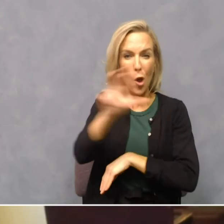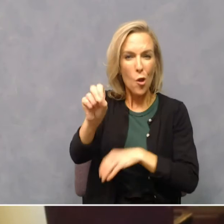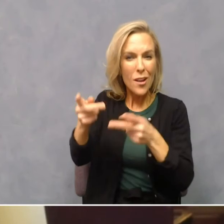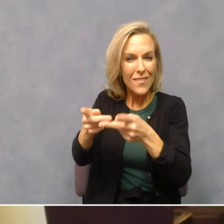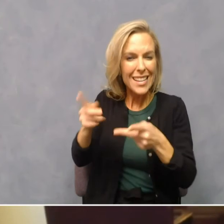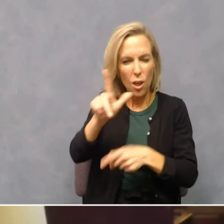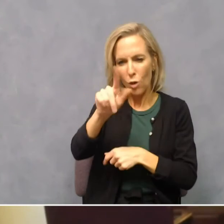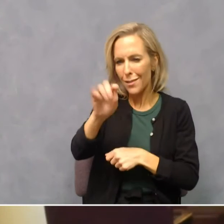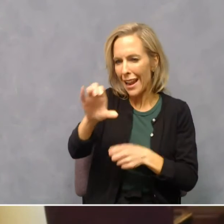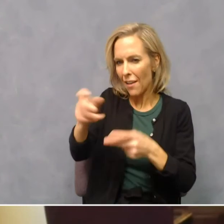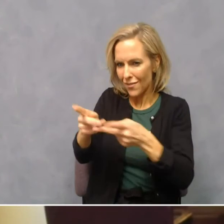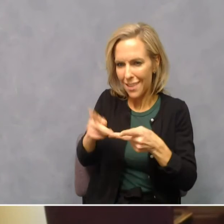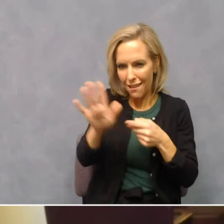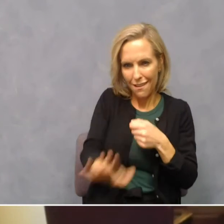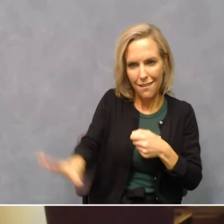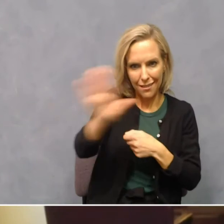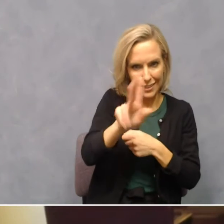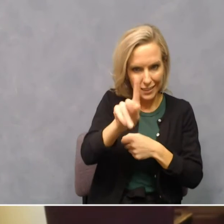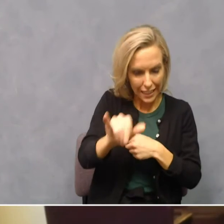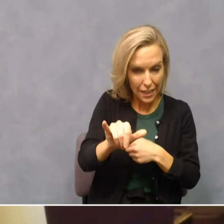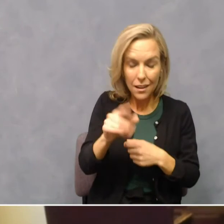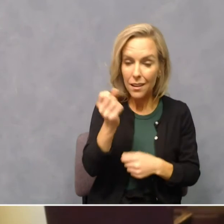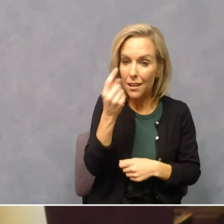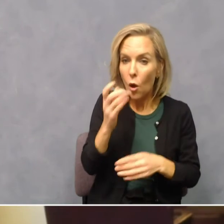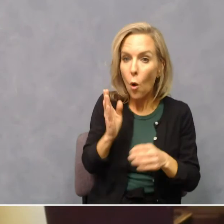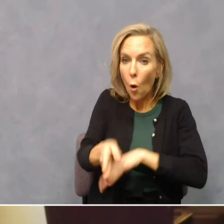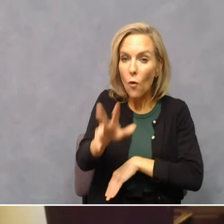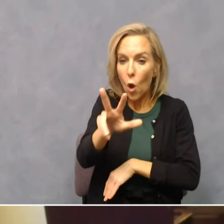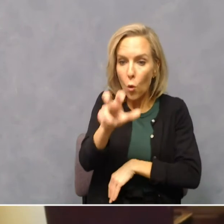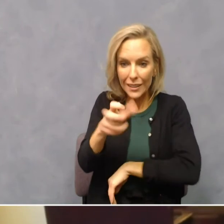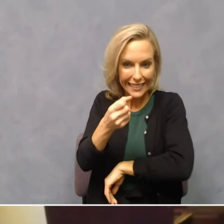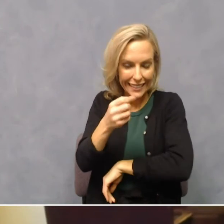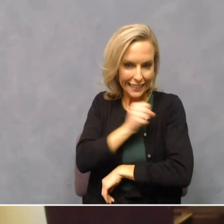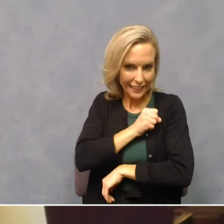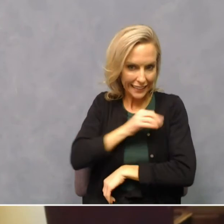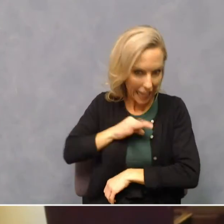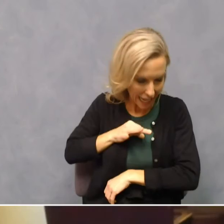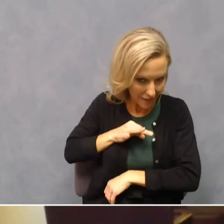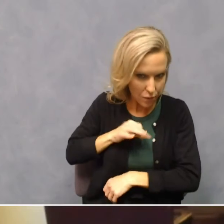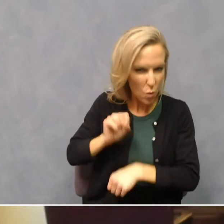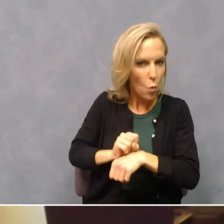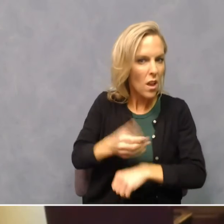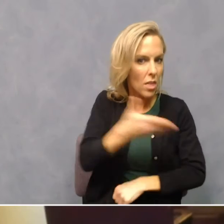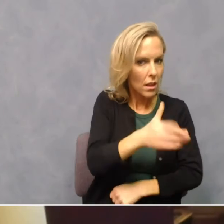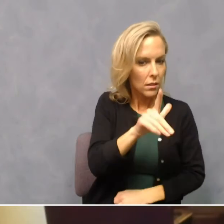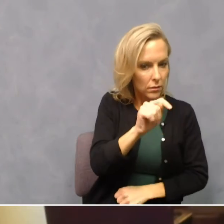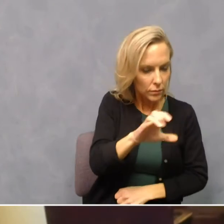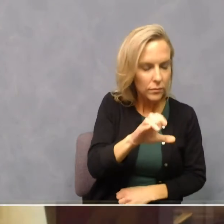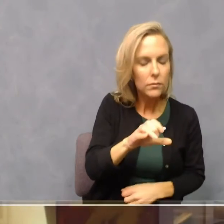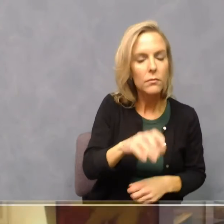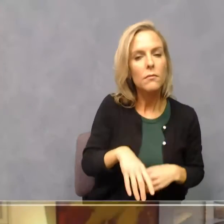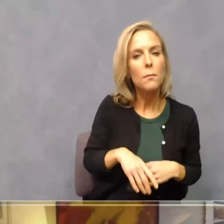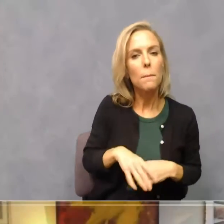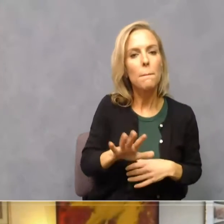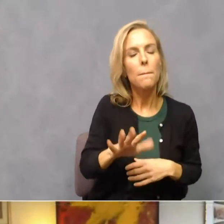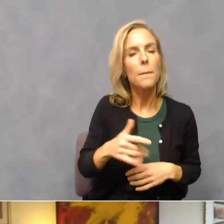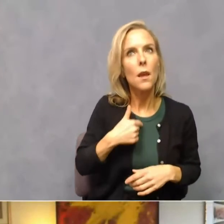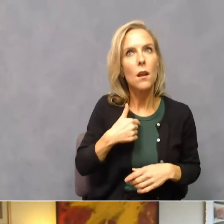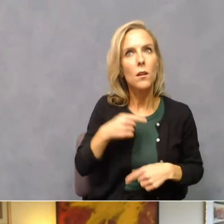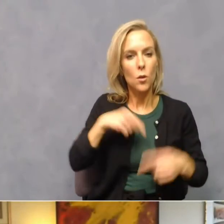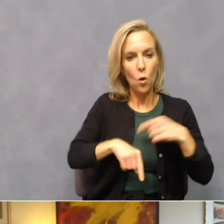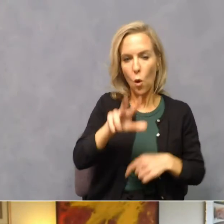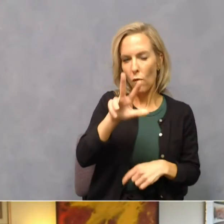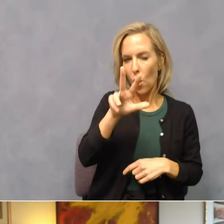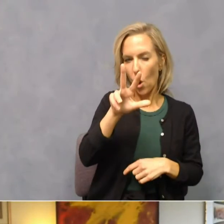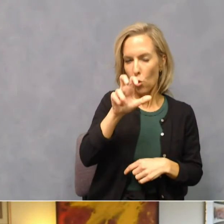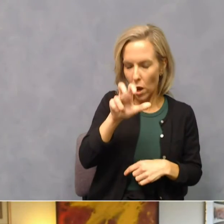as well as then over 3,000 staff and over 3,000 residents and over